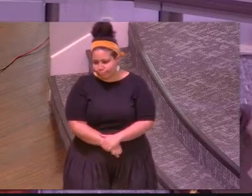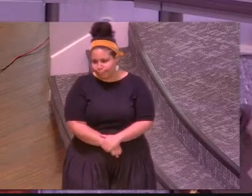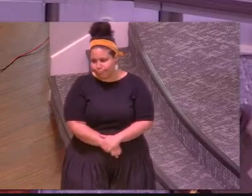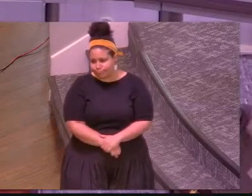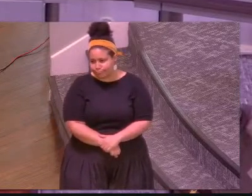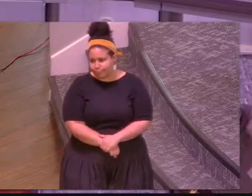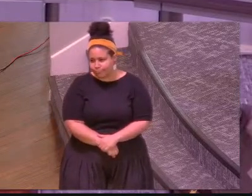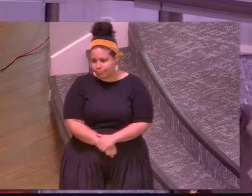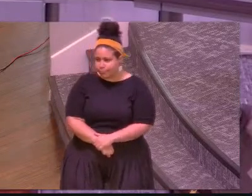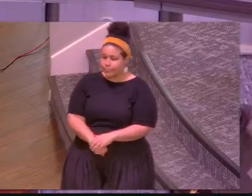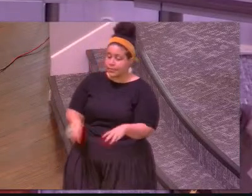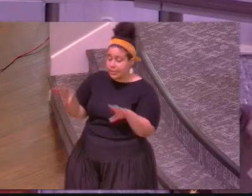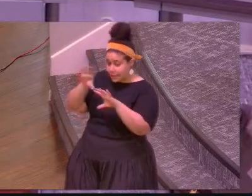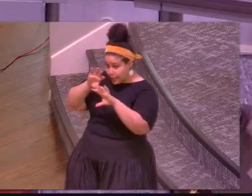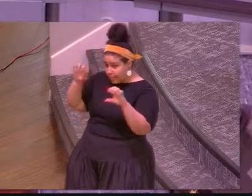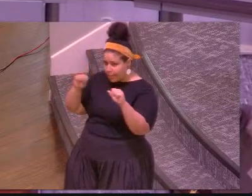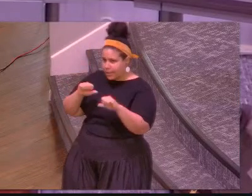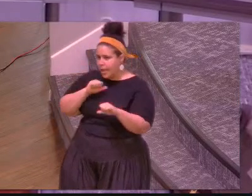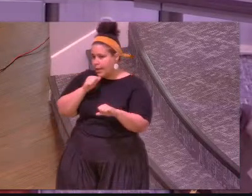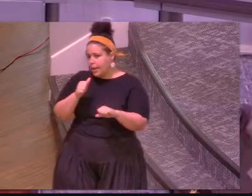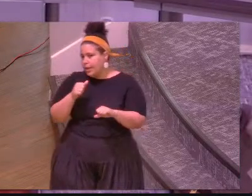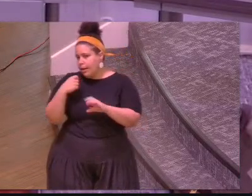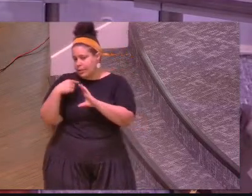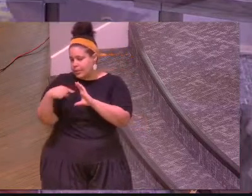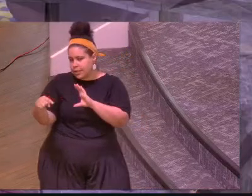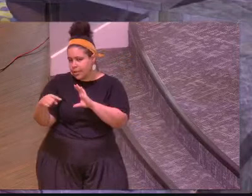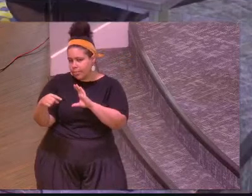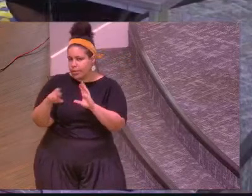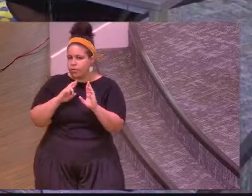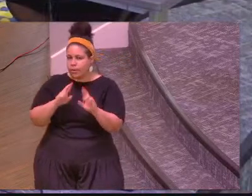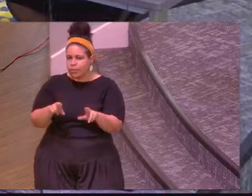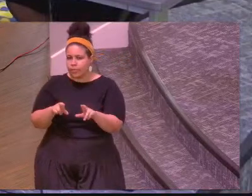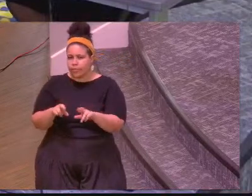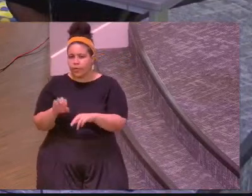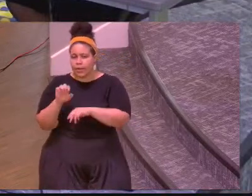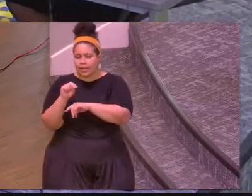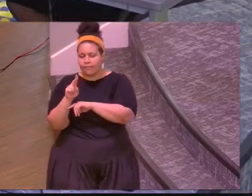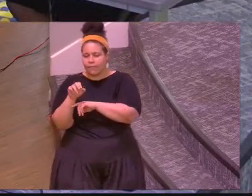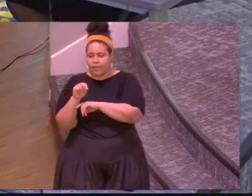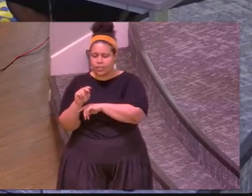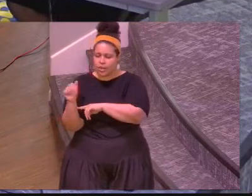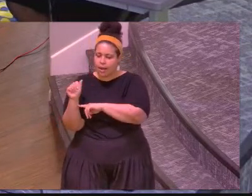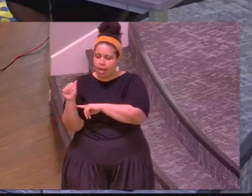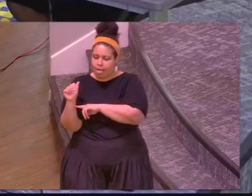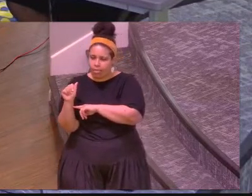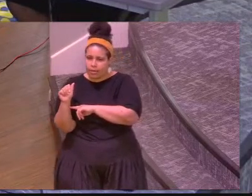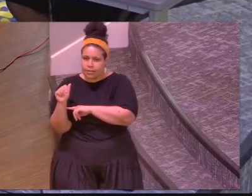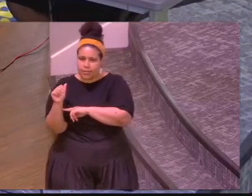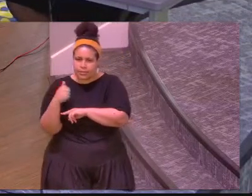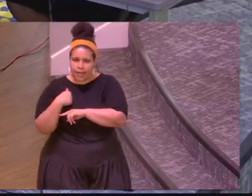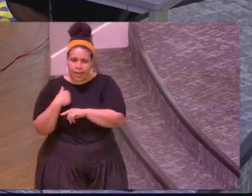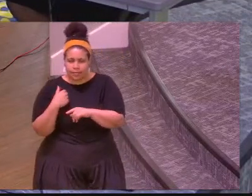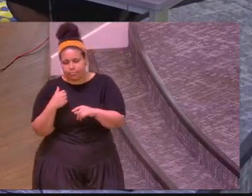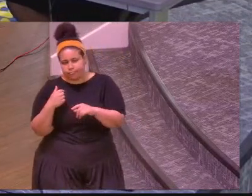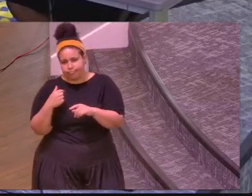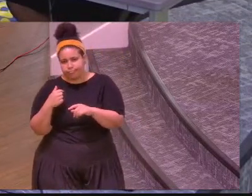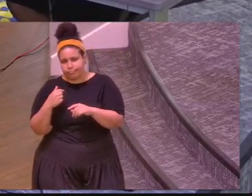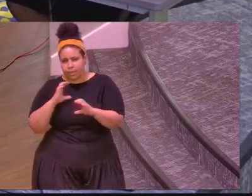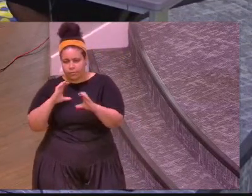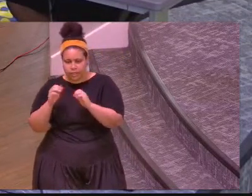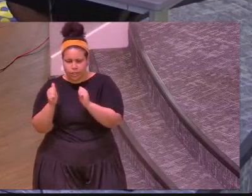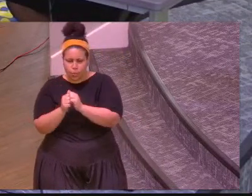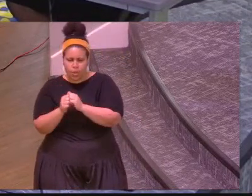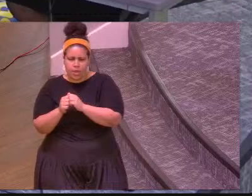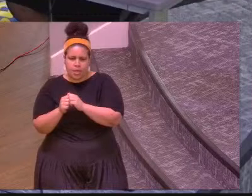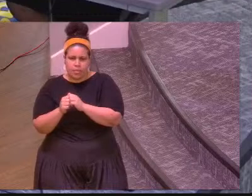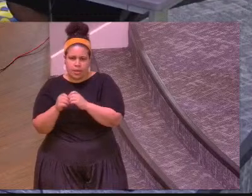Madam President, I did not submit a report for Envision Athens, as I just had a conversation with the executive director today, but if it's appropriate, I can get the